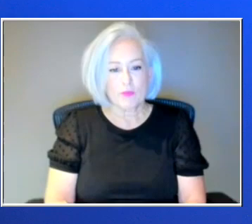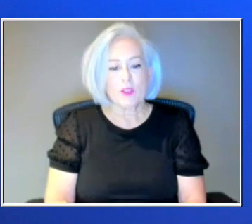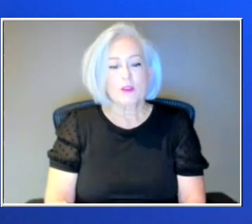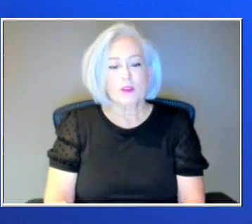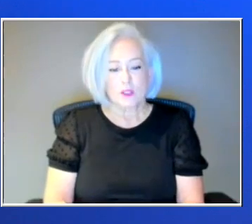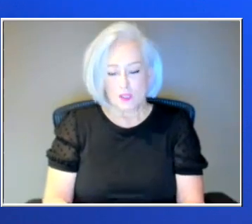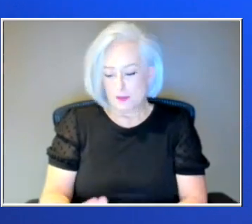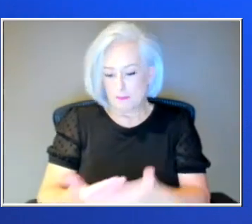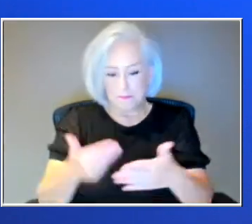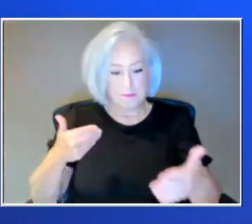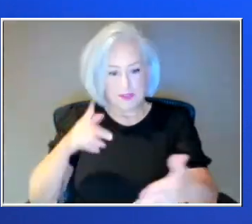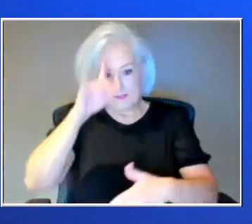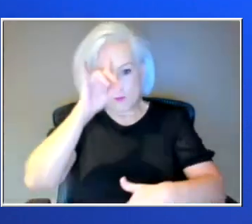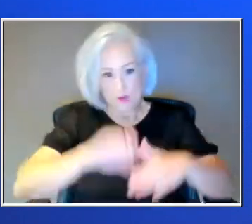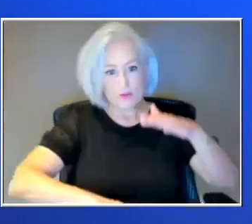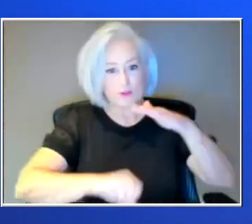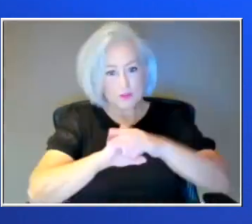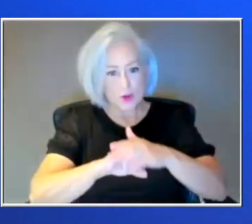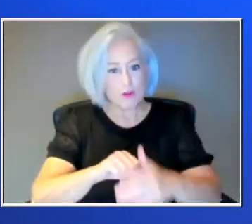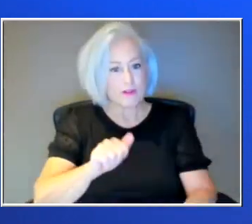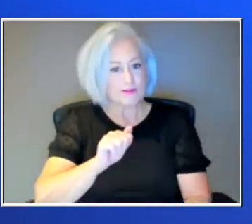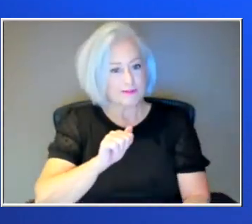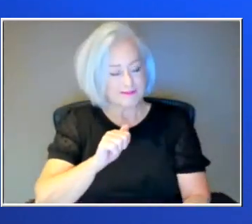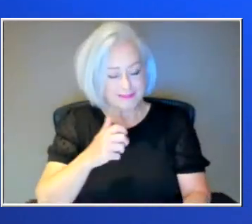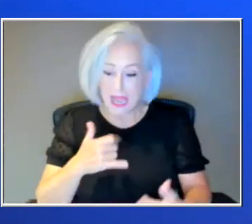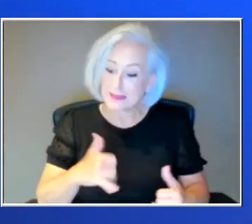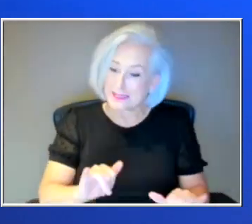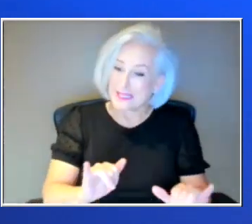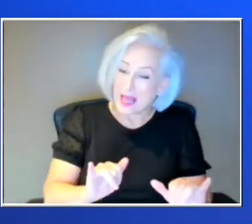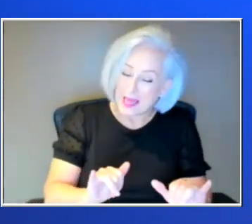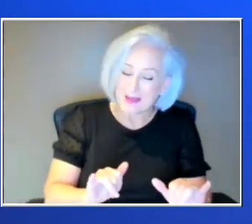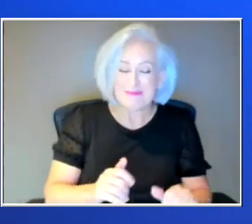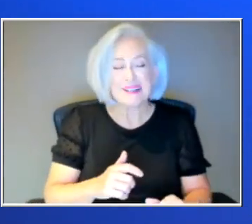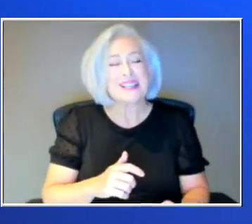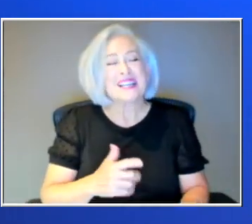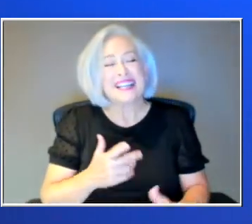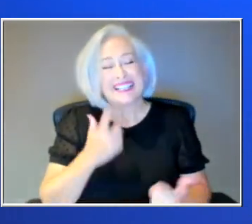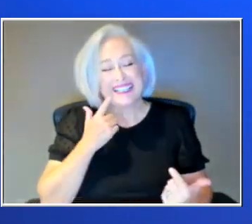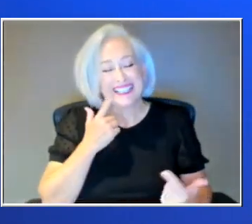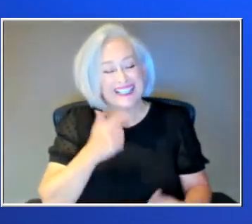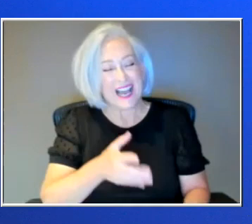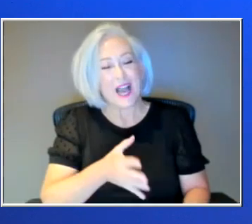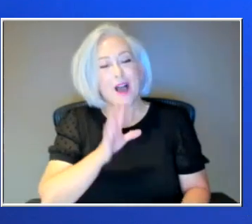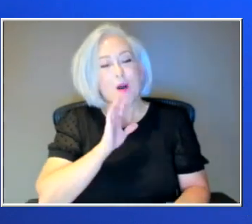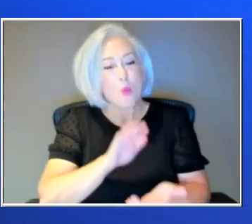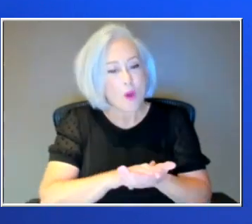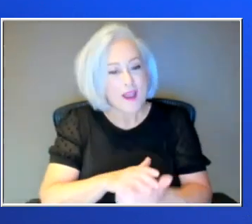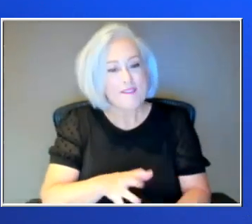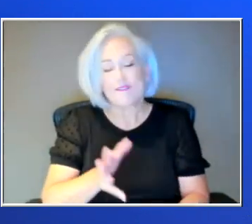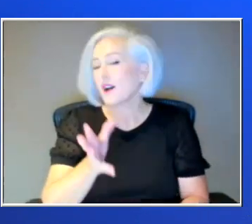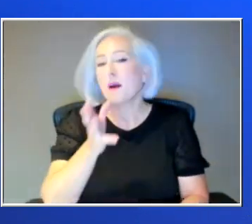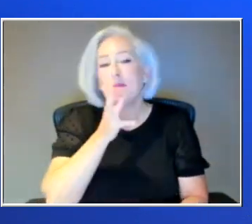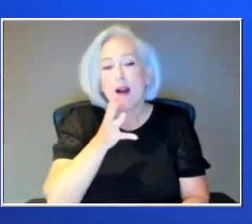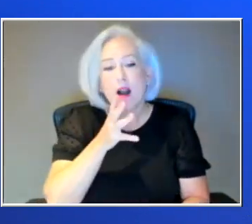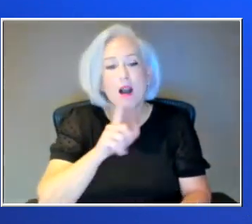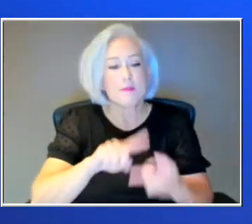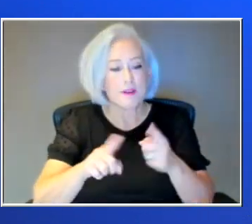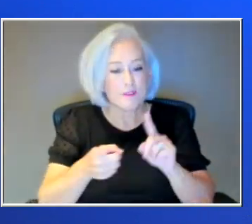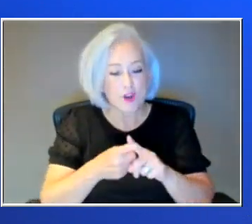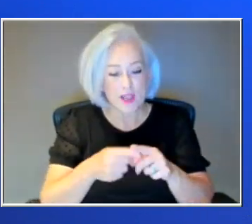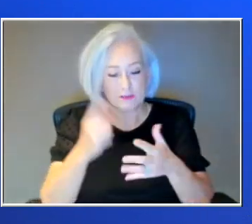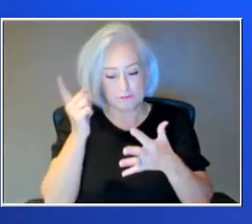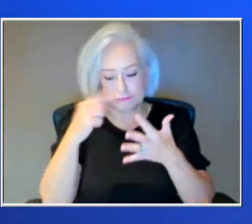I was, and I still am, a wife, a mom, a friend, all the things.